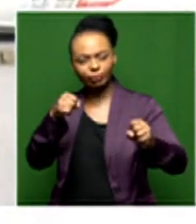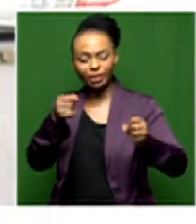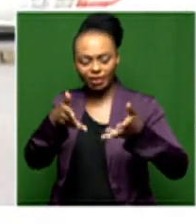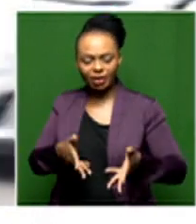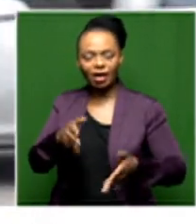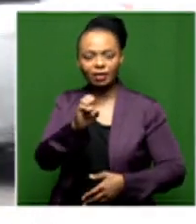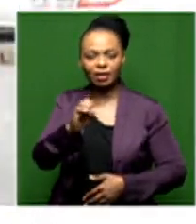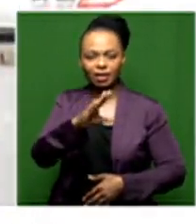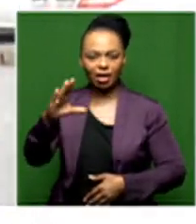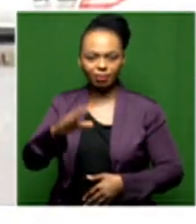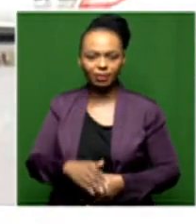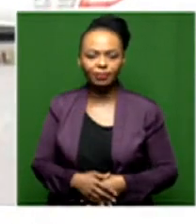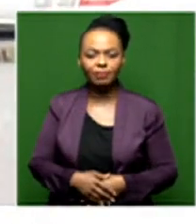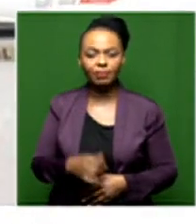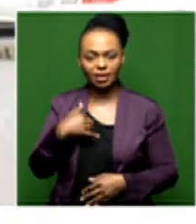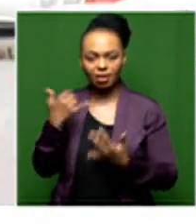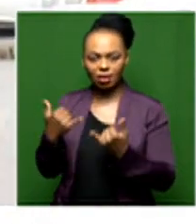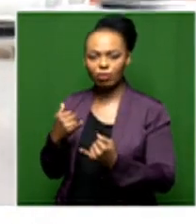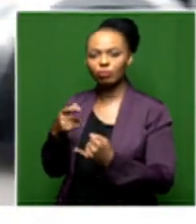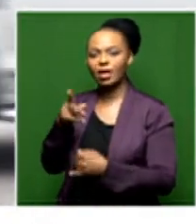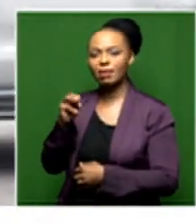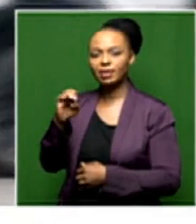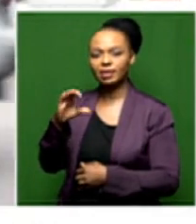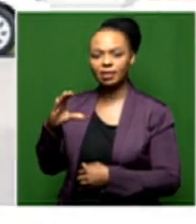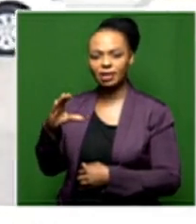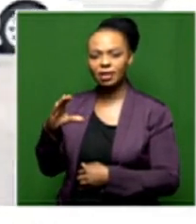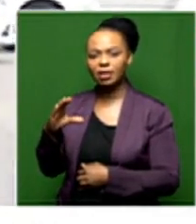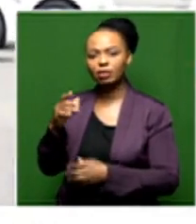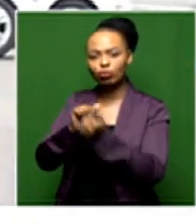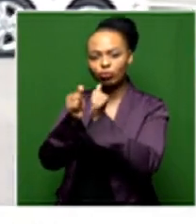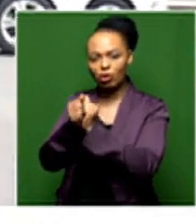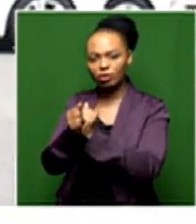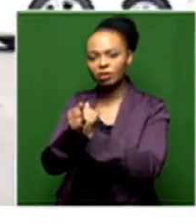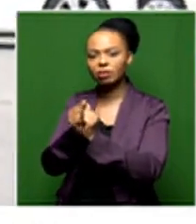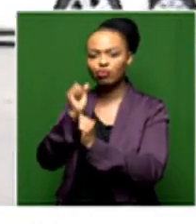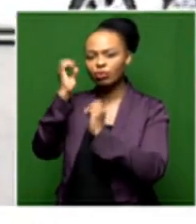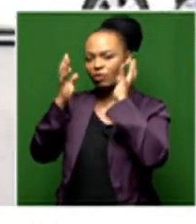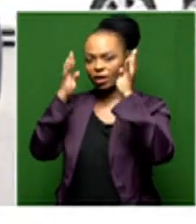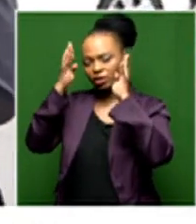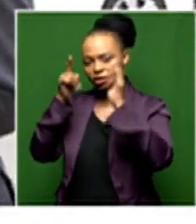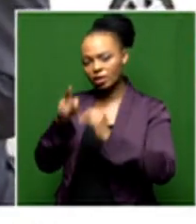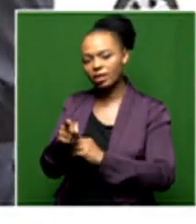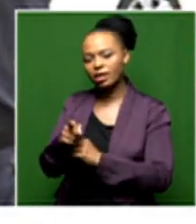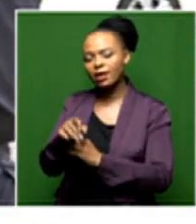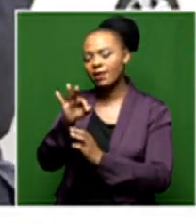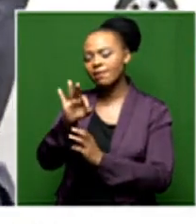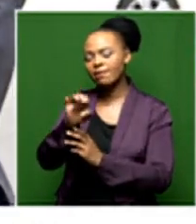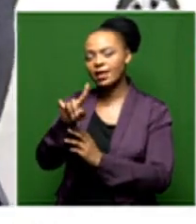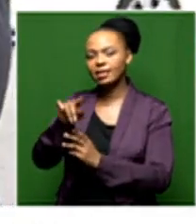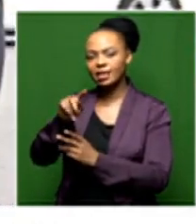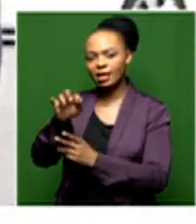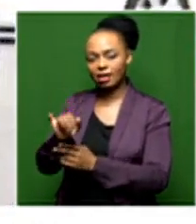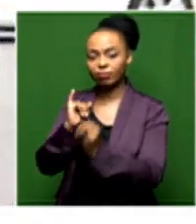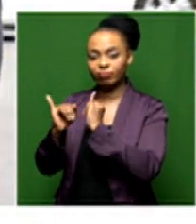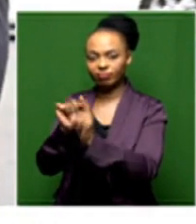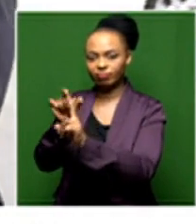Cape. With me, I have the MEC for Sports and Recreation here in the Eastern Cape, Ms. Feza Kankomonye. A very good morning